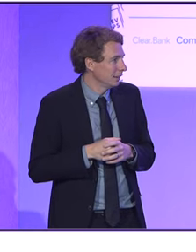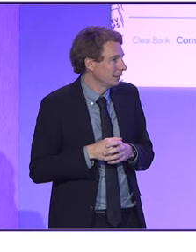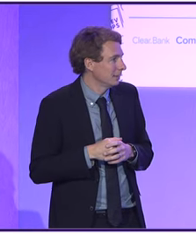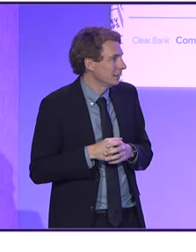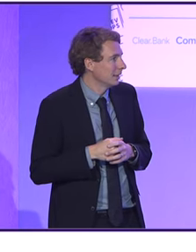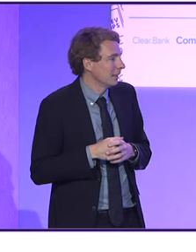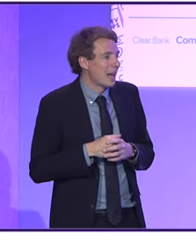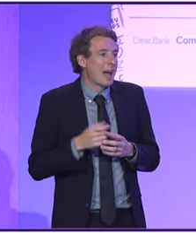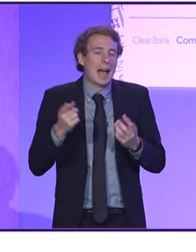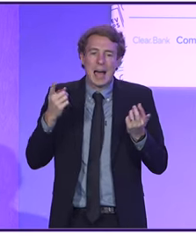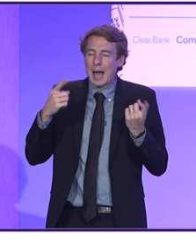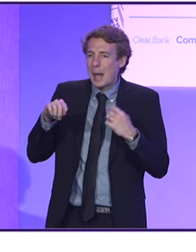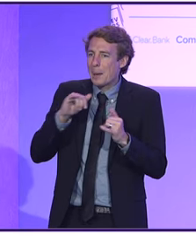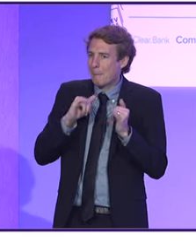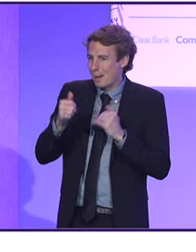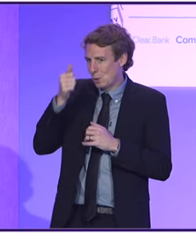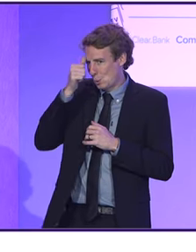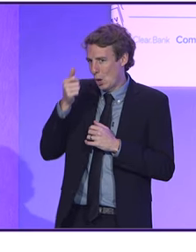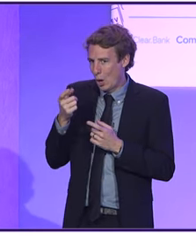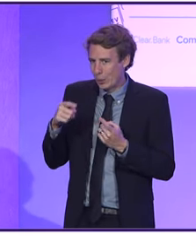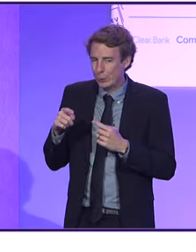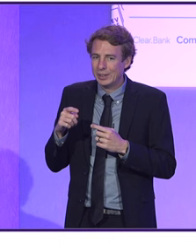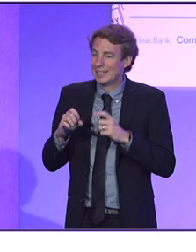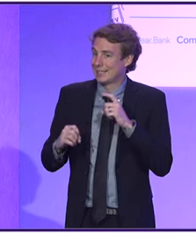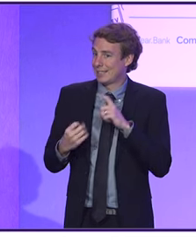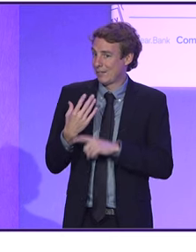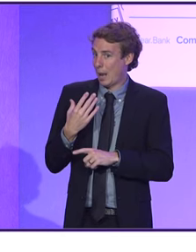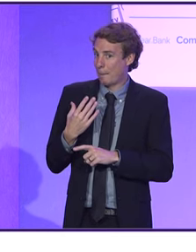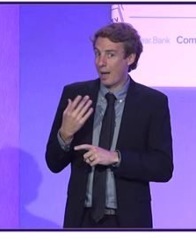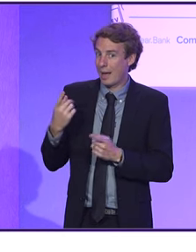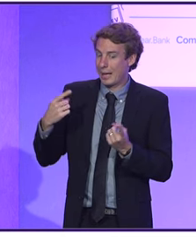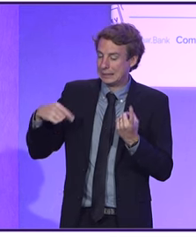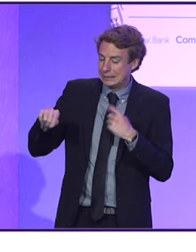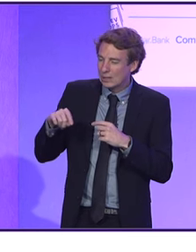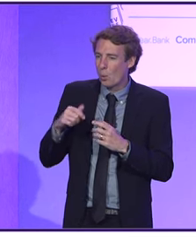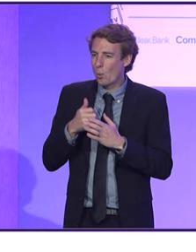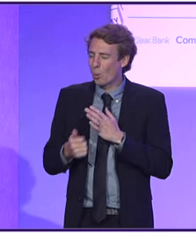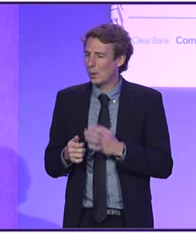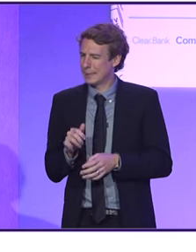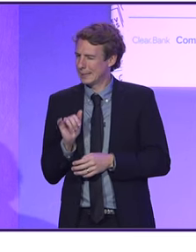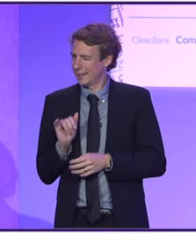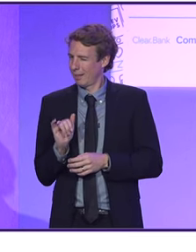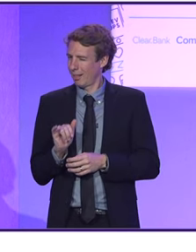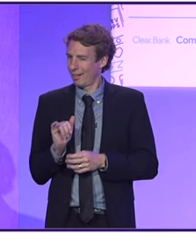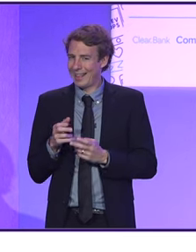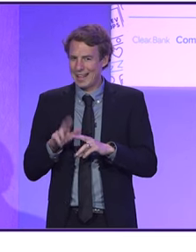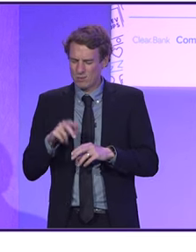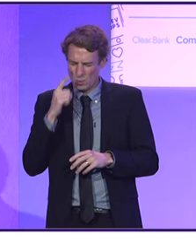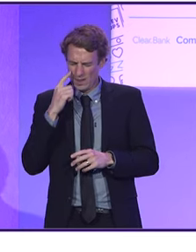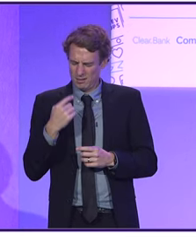As you may know, developers are a very cynical bunch, and if we feel like we're being manipulated in any